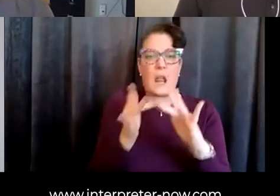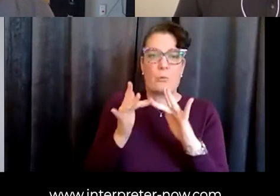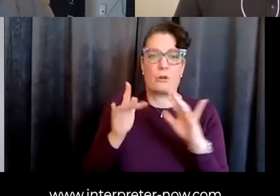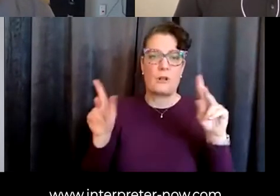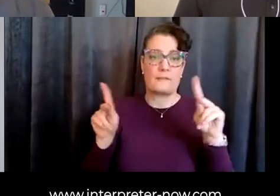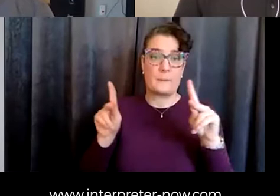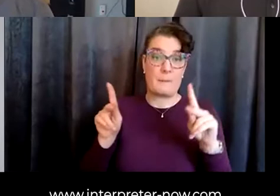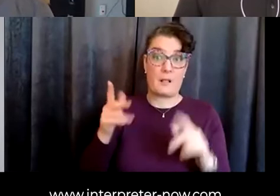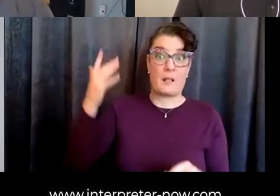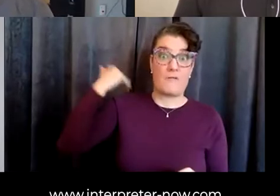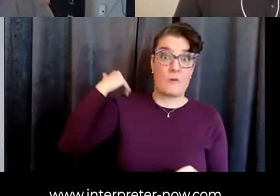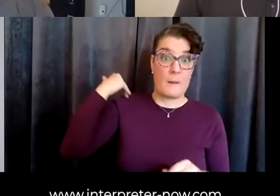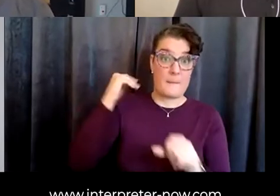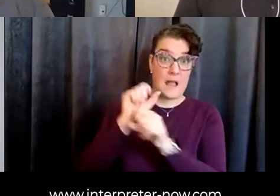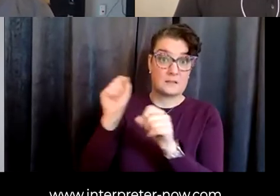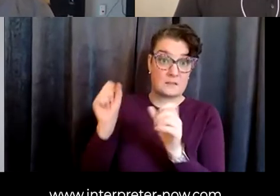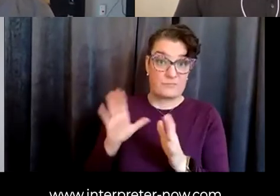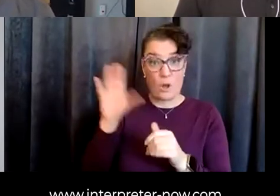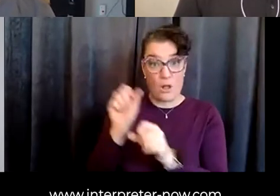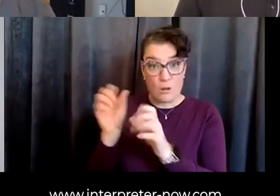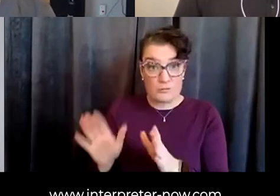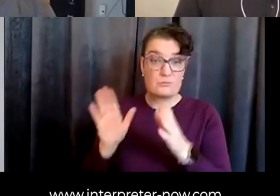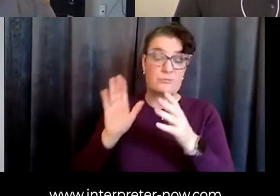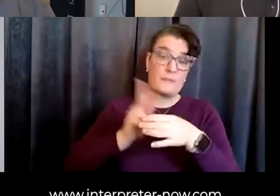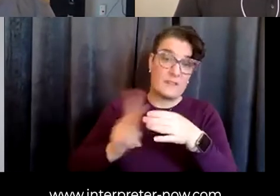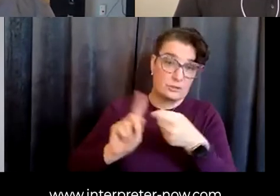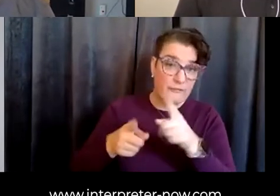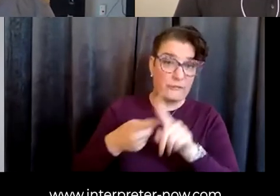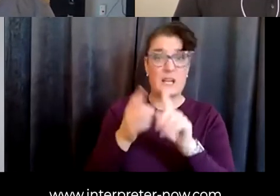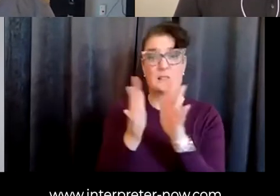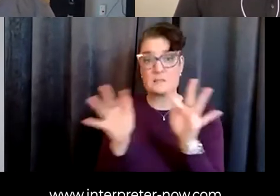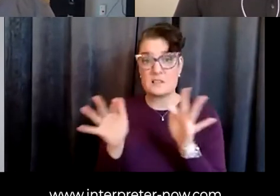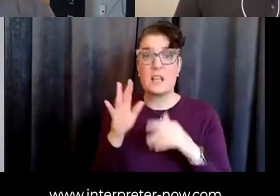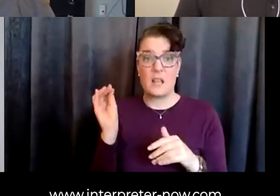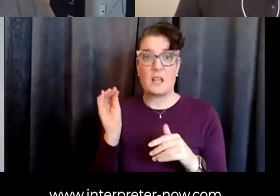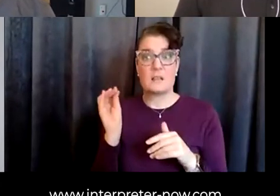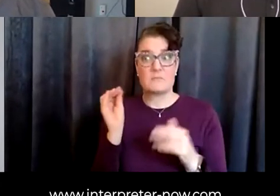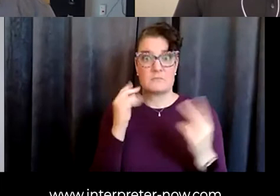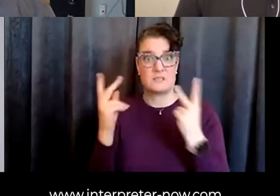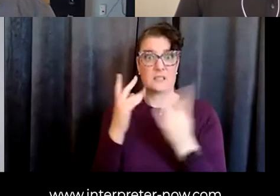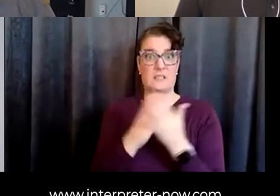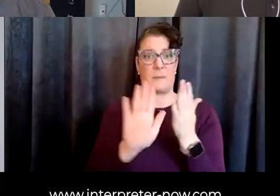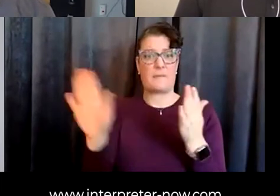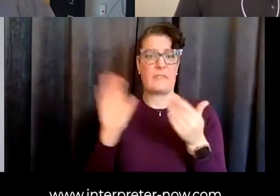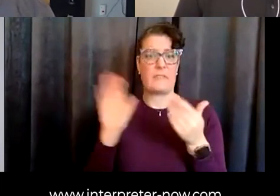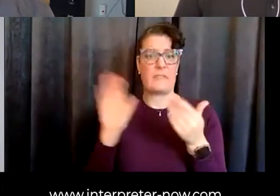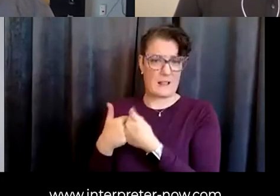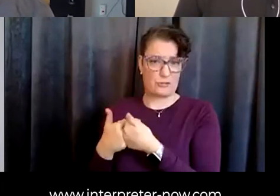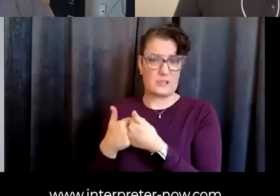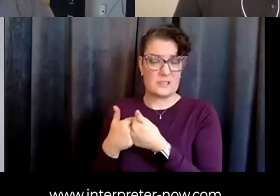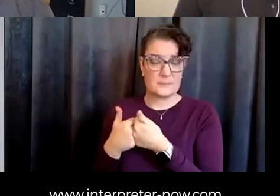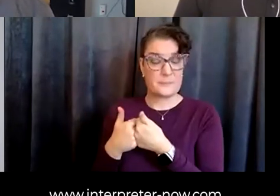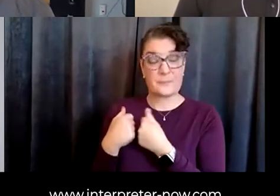both past colleagues and professional friends and things like that. And witnessing some of the challenges that they've faced, certainly over the